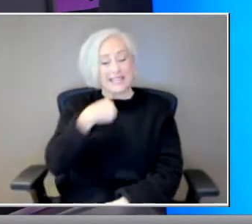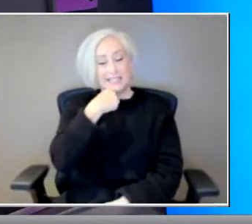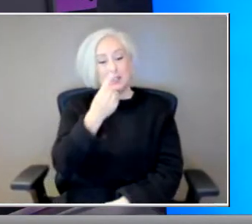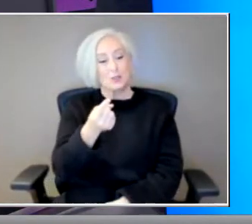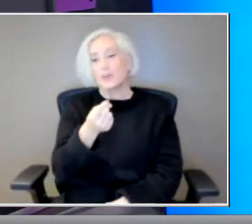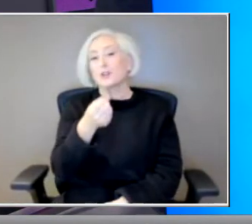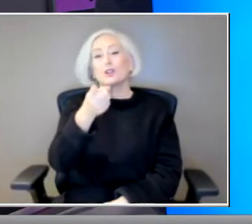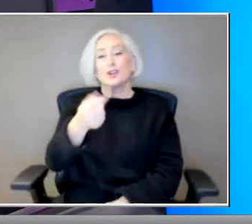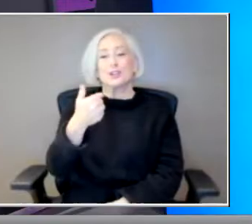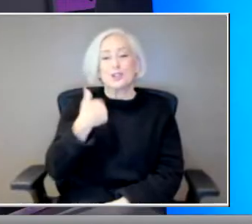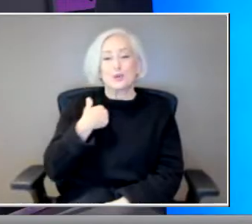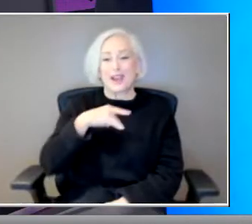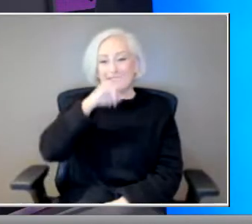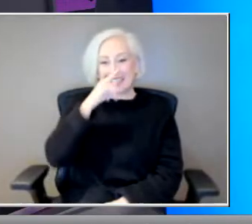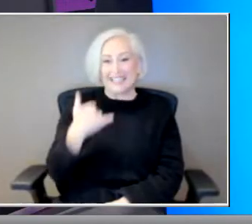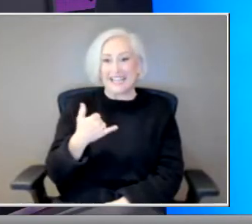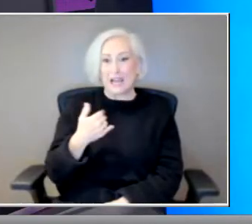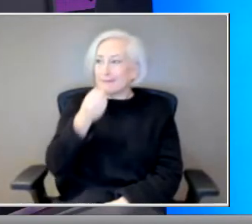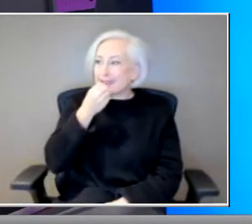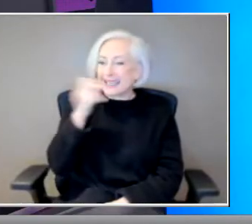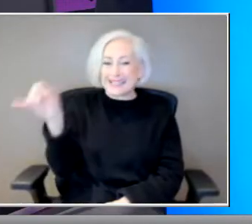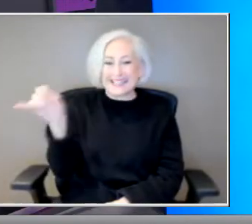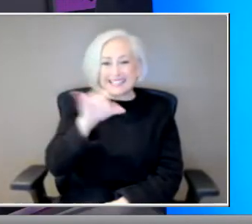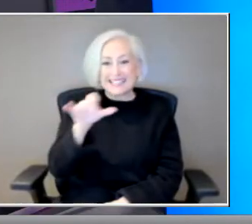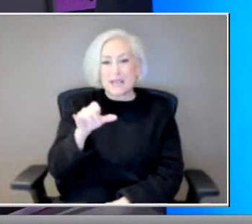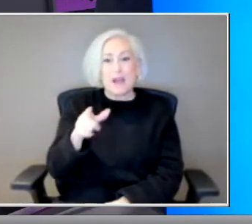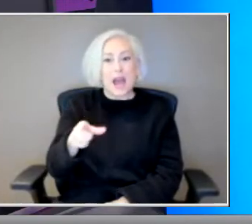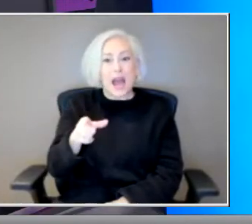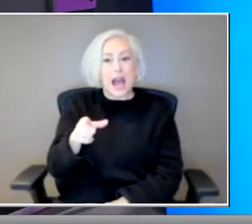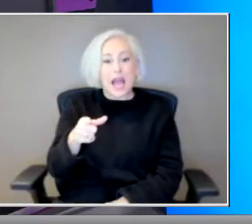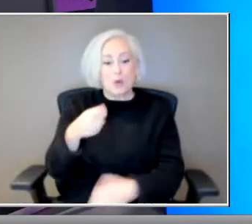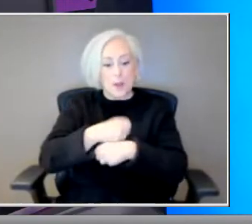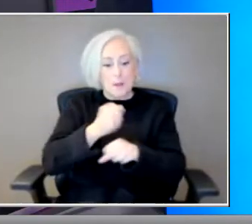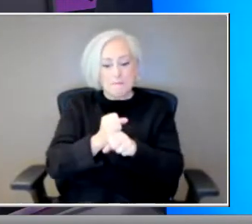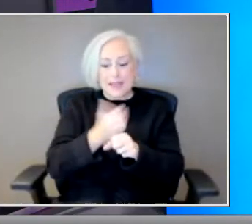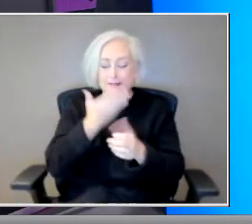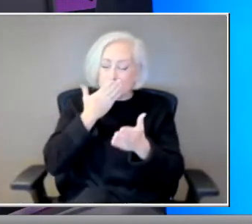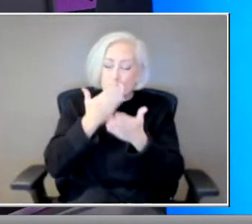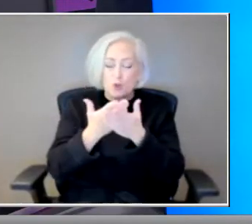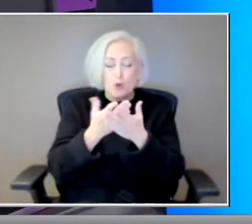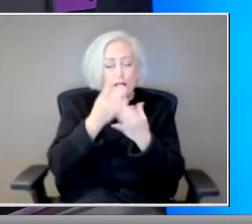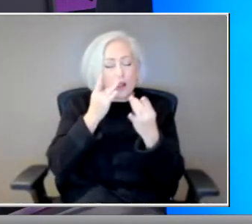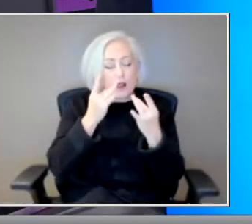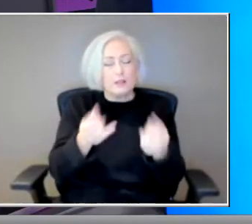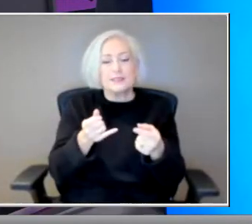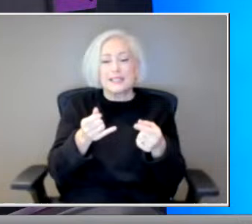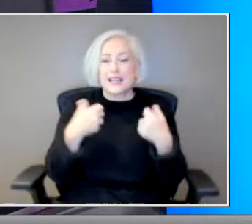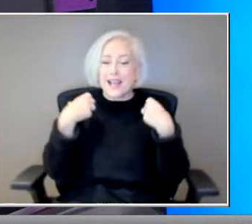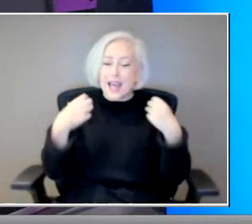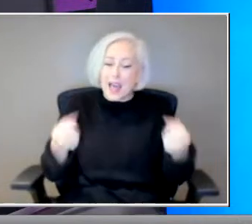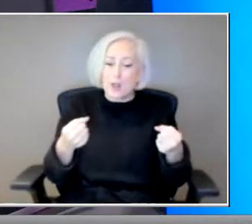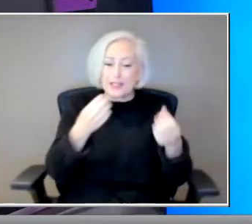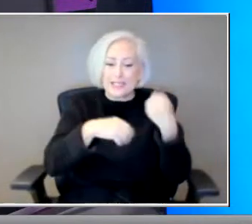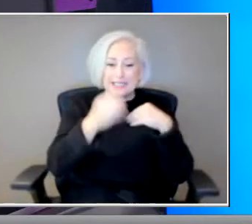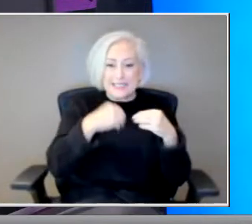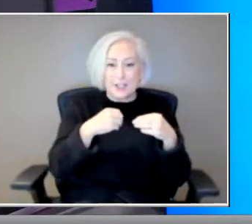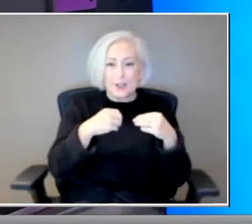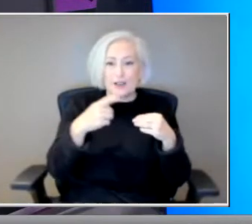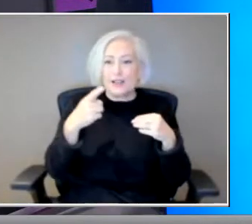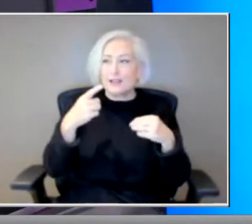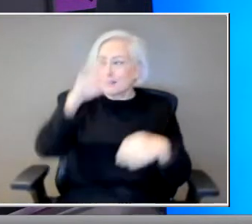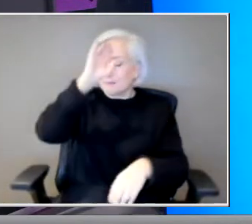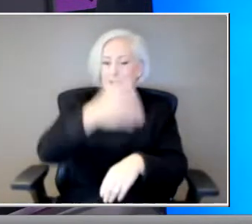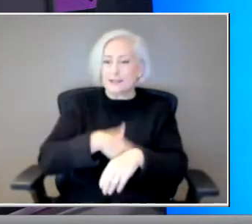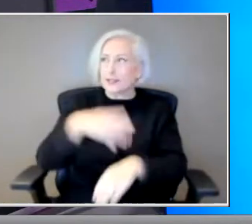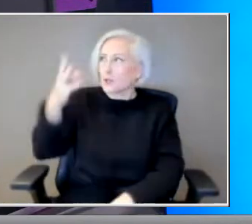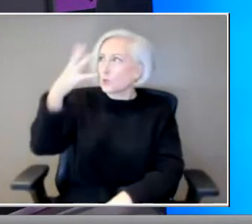kids eat now. I will make the best dinner, and my son will go off with his job money and come back with Chick-fil-A or fast food, and we have this